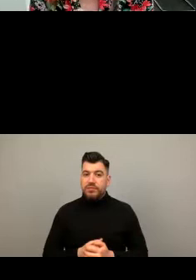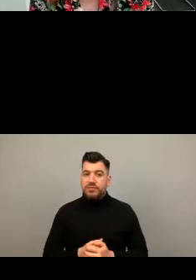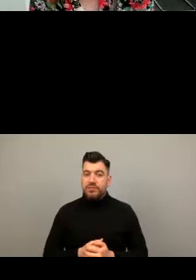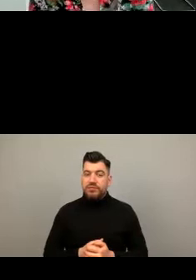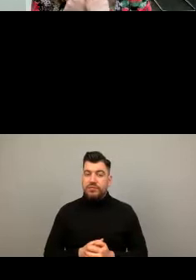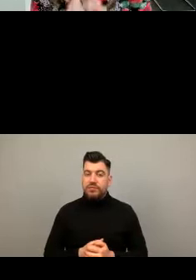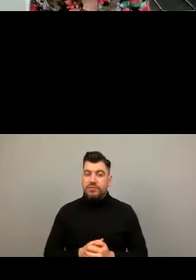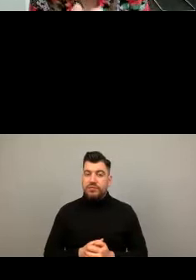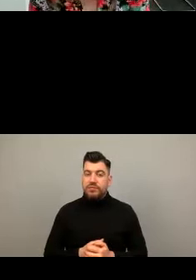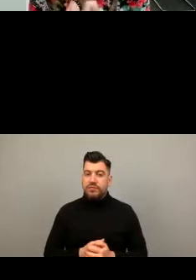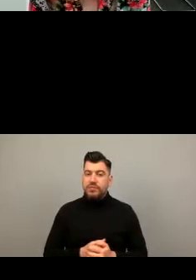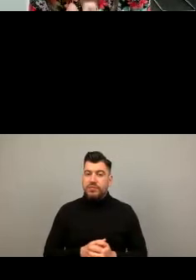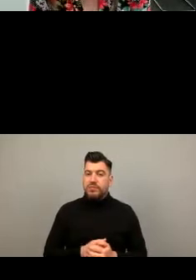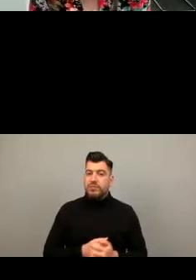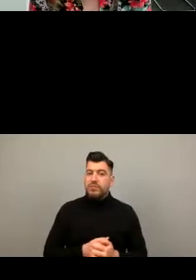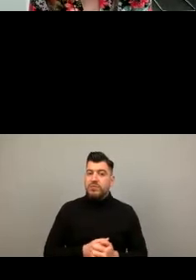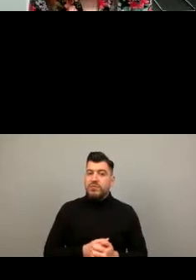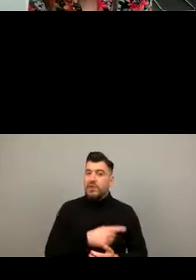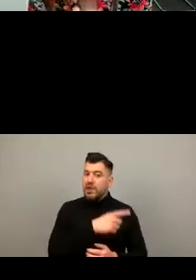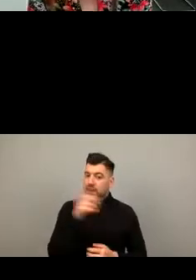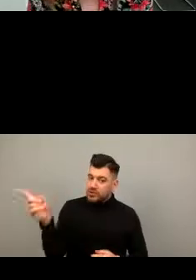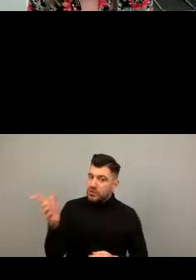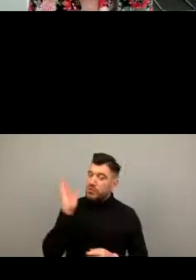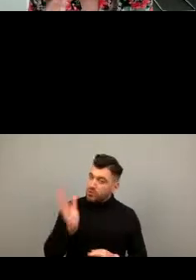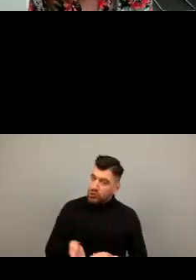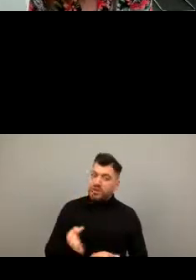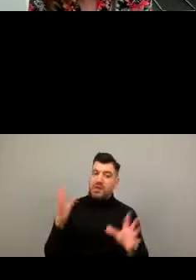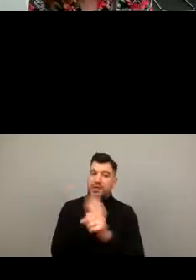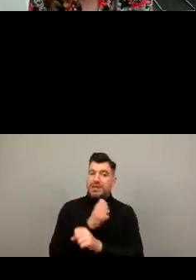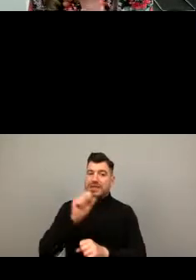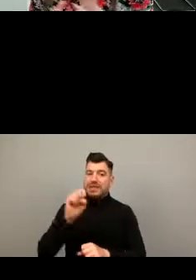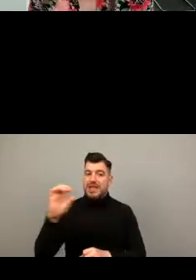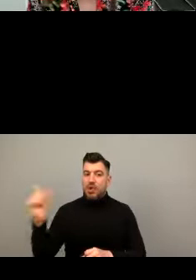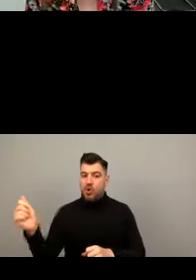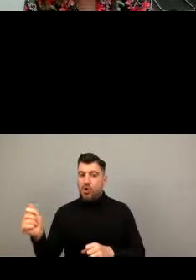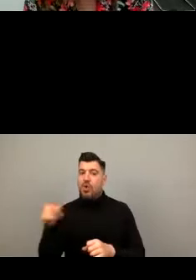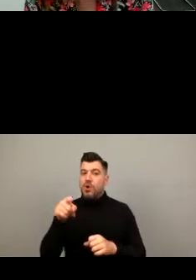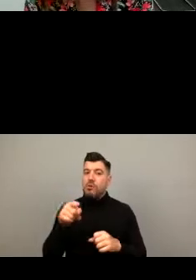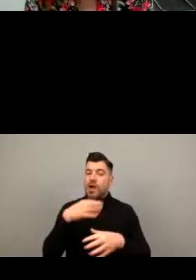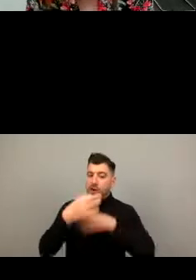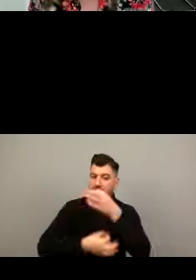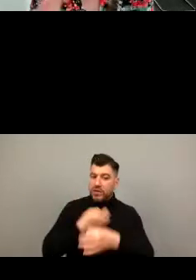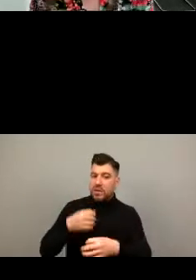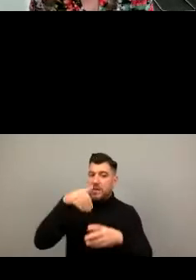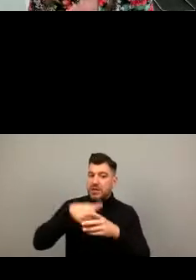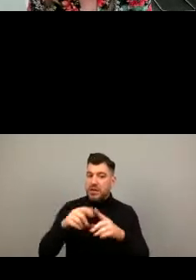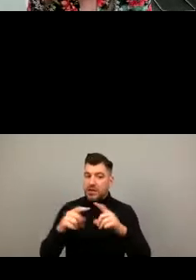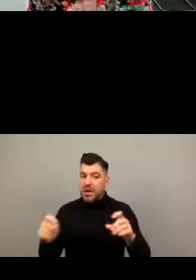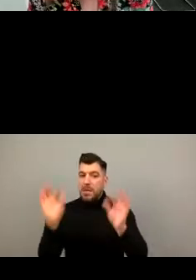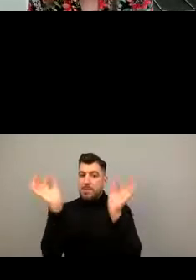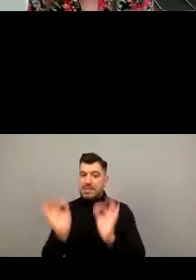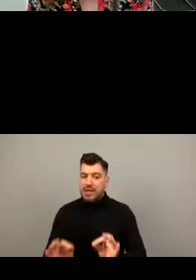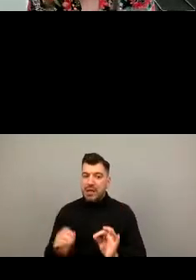risen. You can get SEO fit by focusing on schema, on internal linking, and on writing